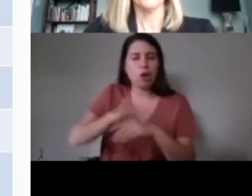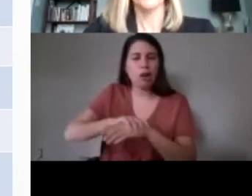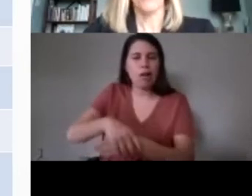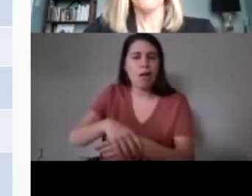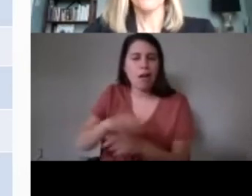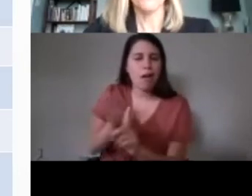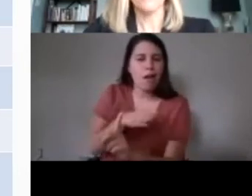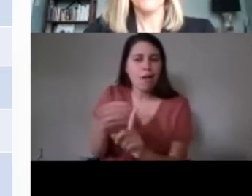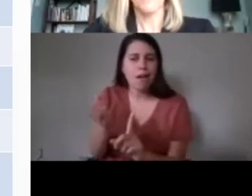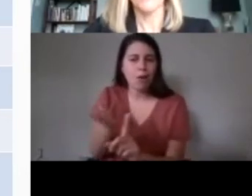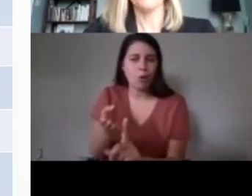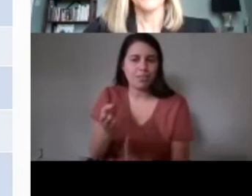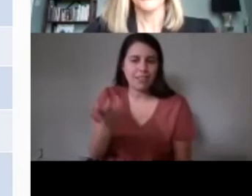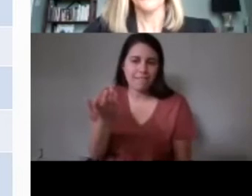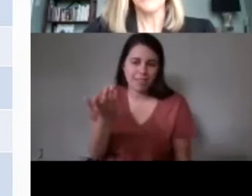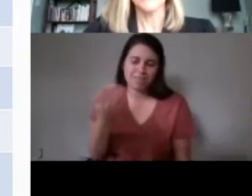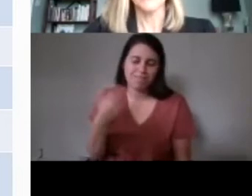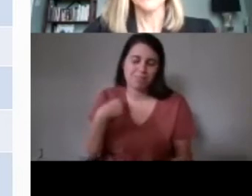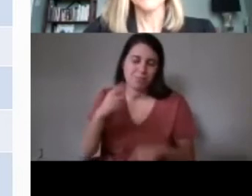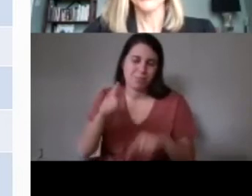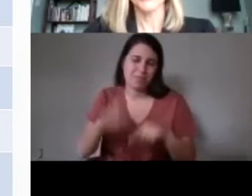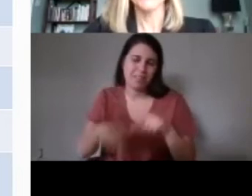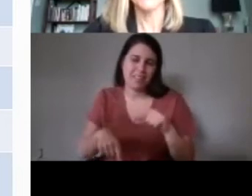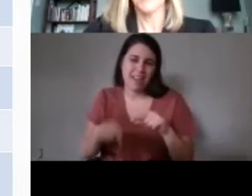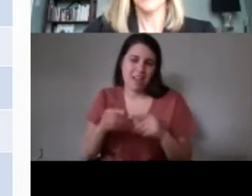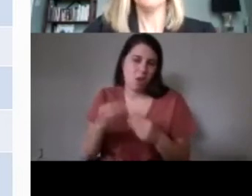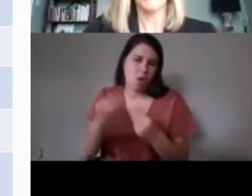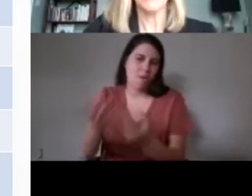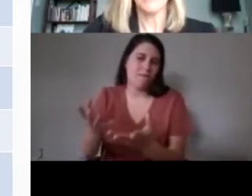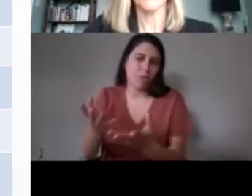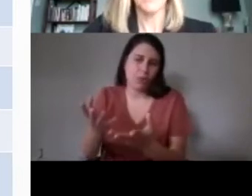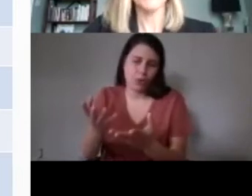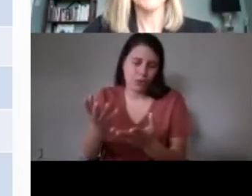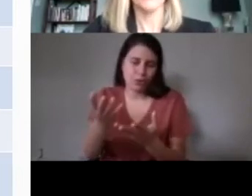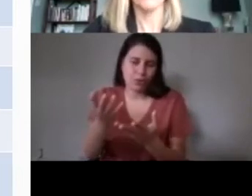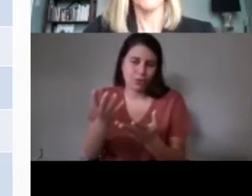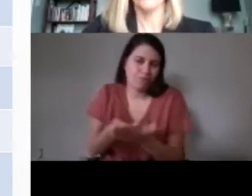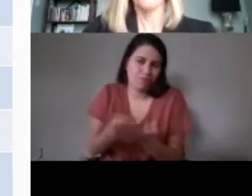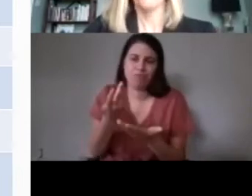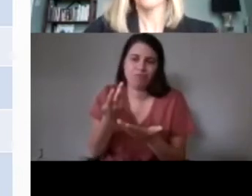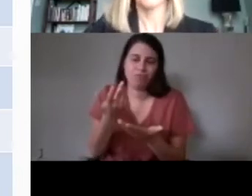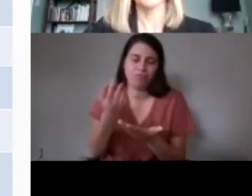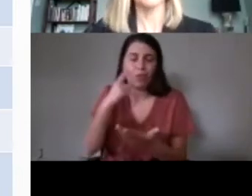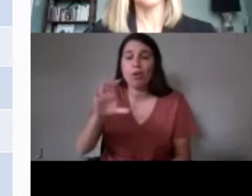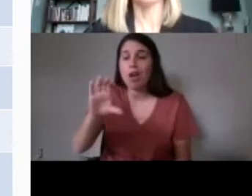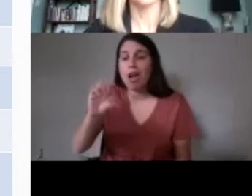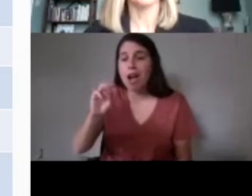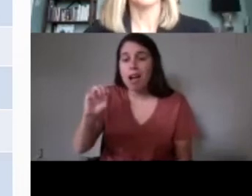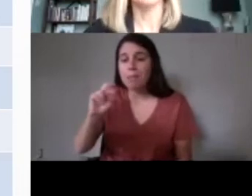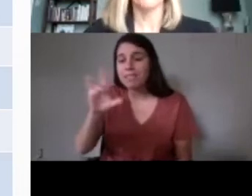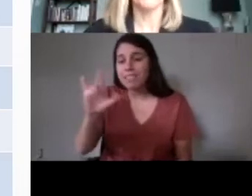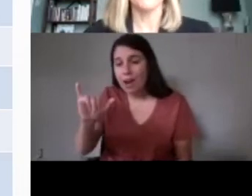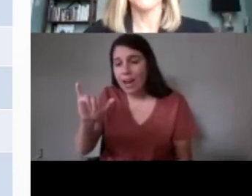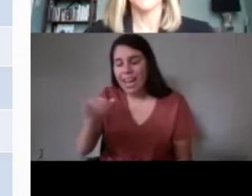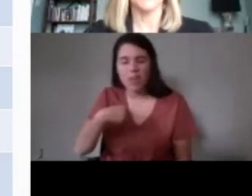we couldn't offer them anything such as money at the commissary, or we had to let them know that